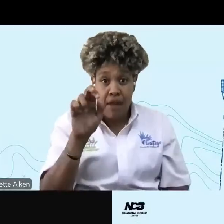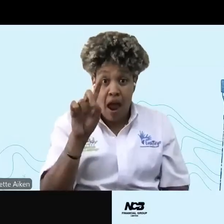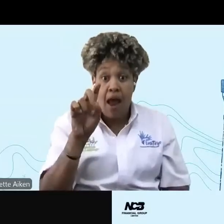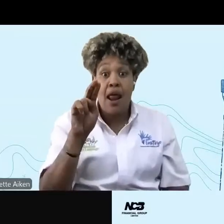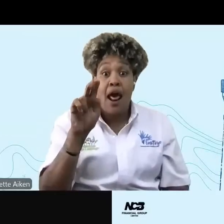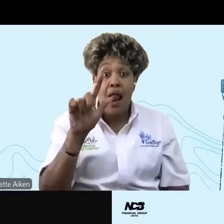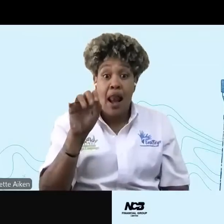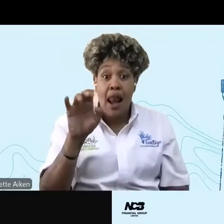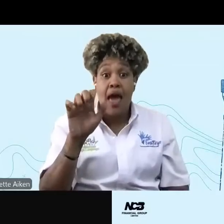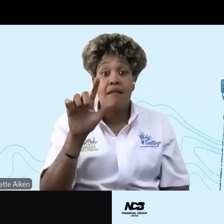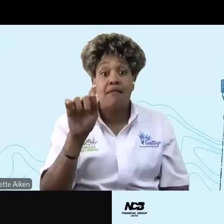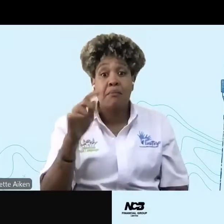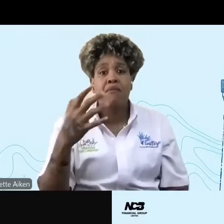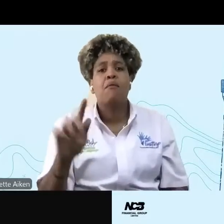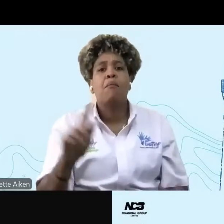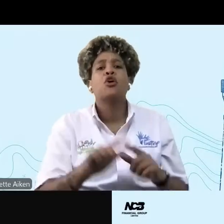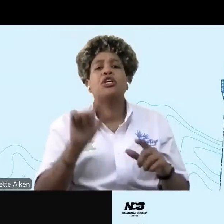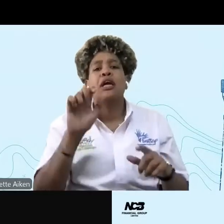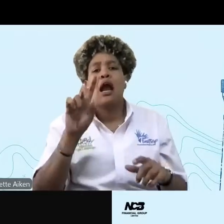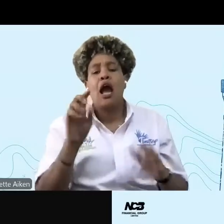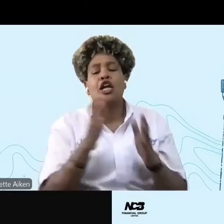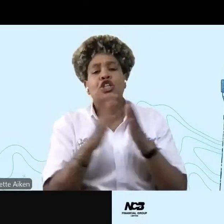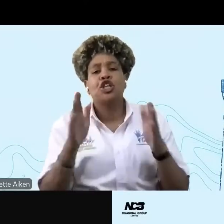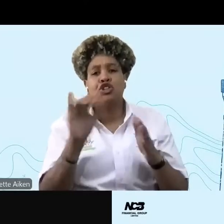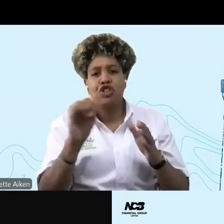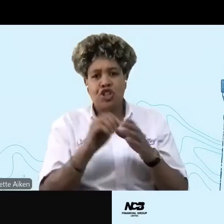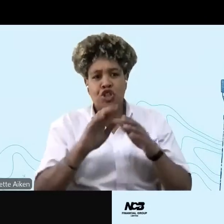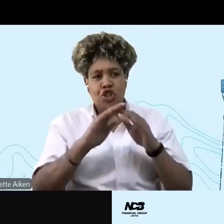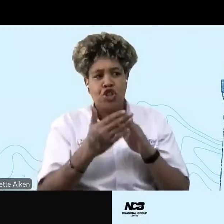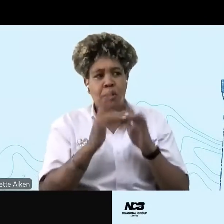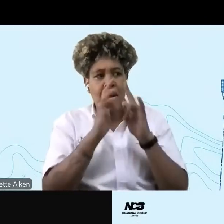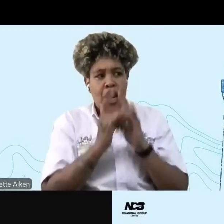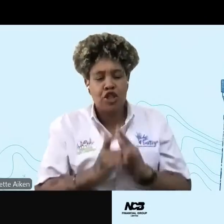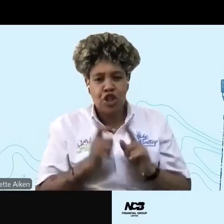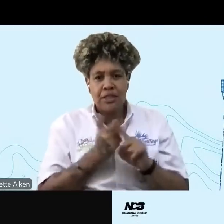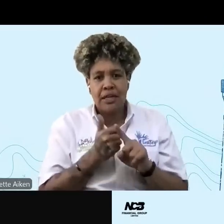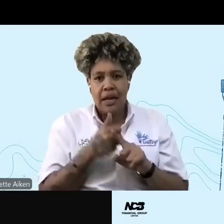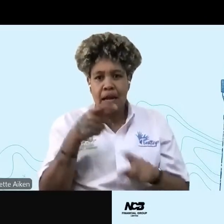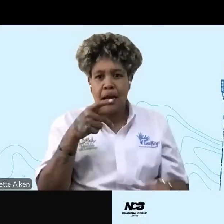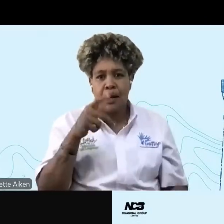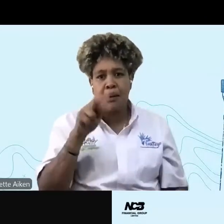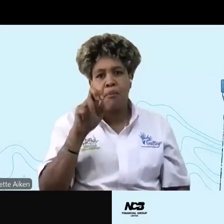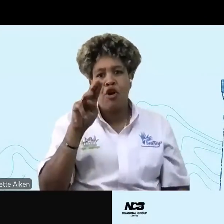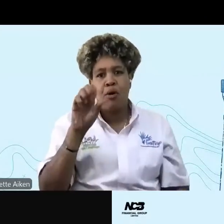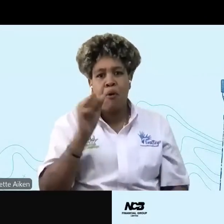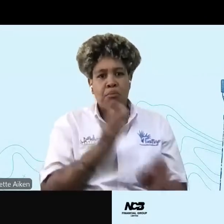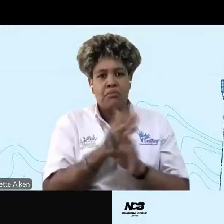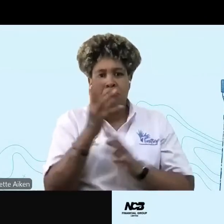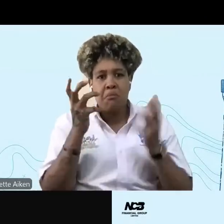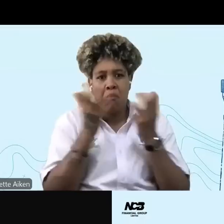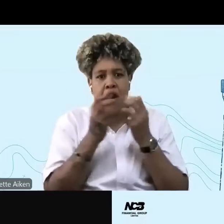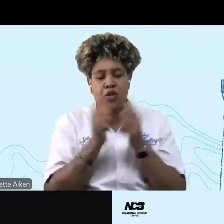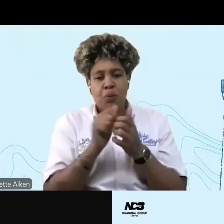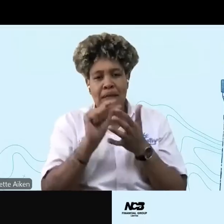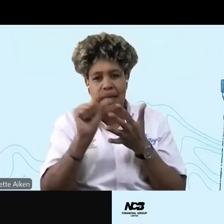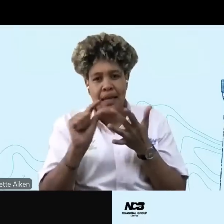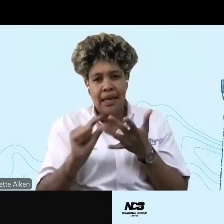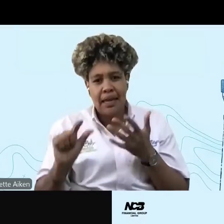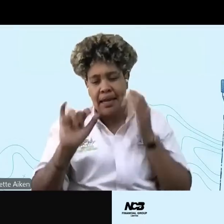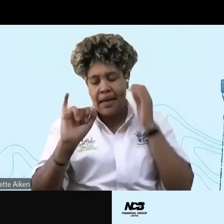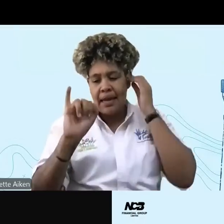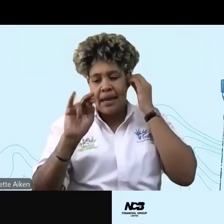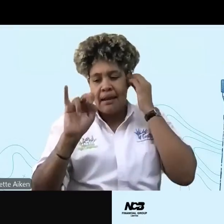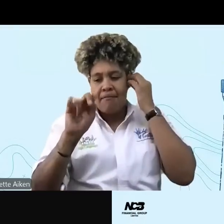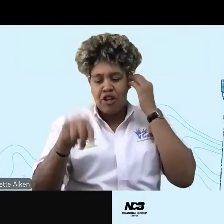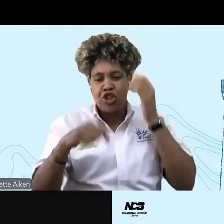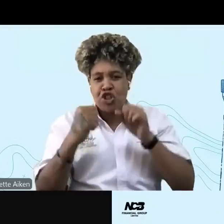and Guardian General Insurance in Jamaica adjusted premiums in line with inflation this year,